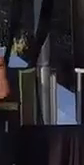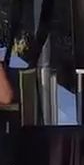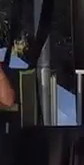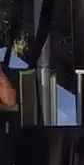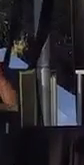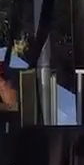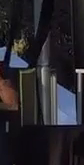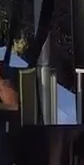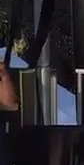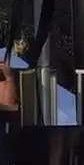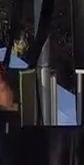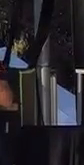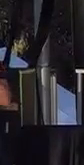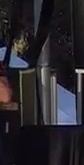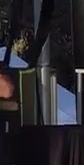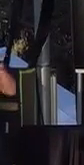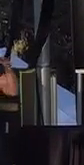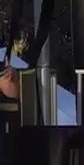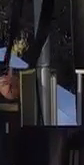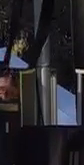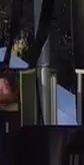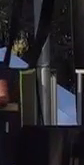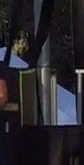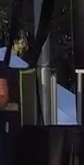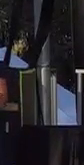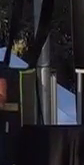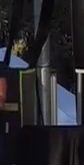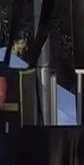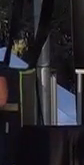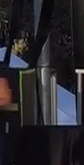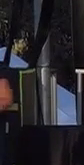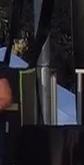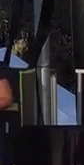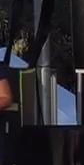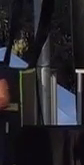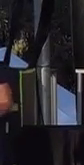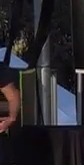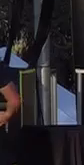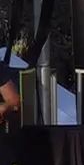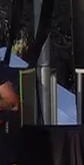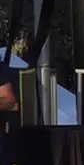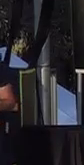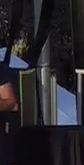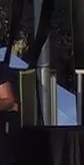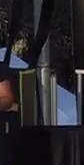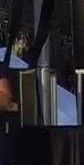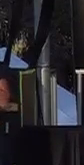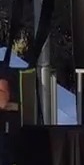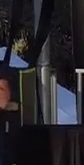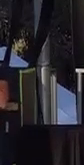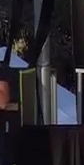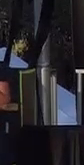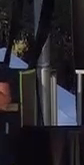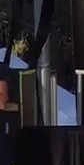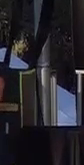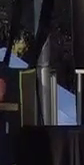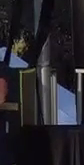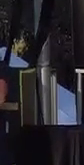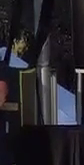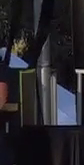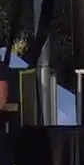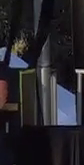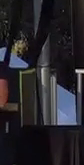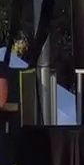globe to wherever soldiers, sailors, airmen, and Marines serve this nation. Yes, San